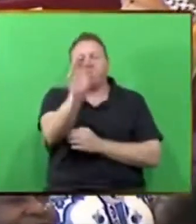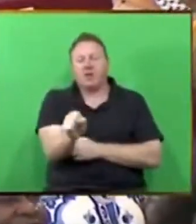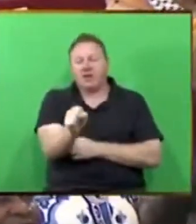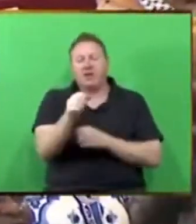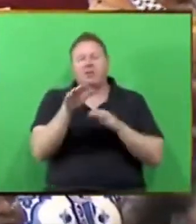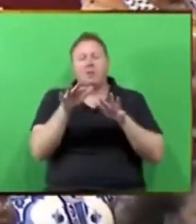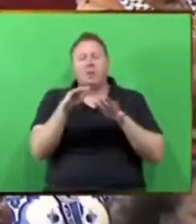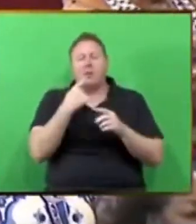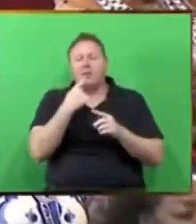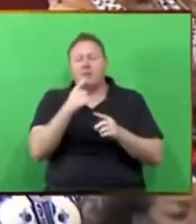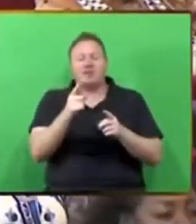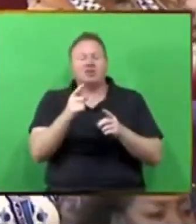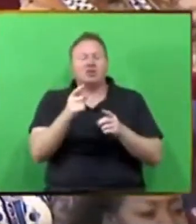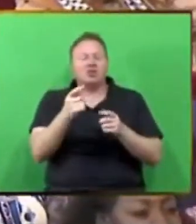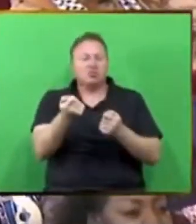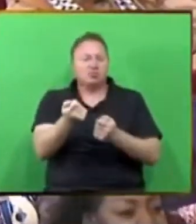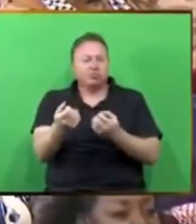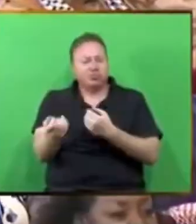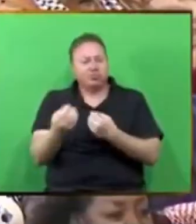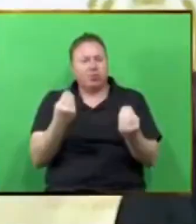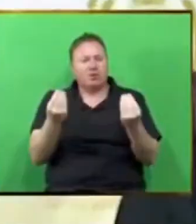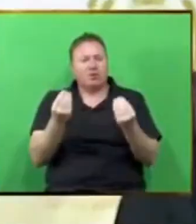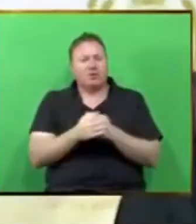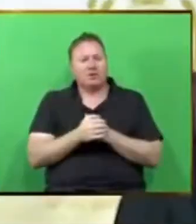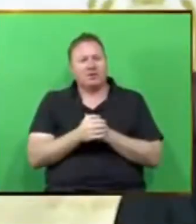sending messages encouraging. I